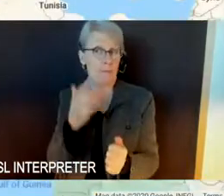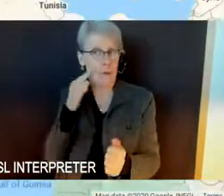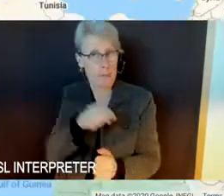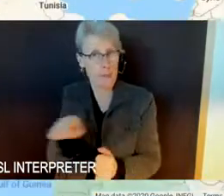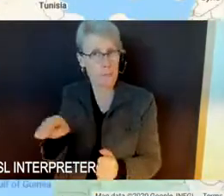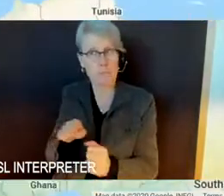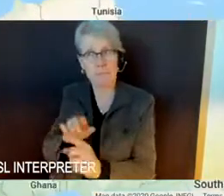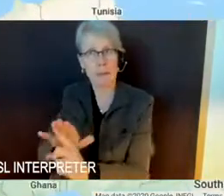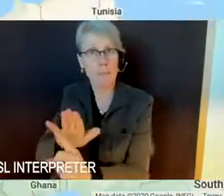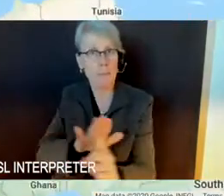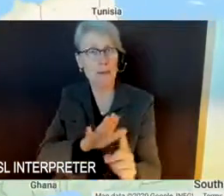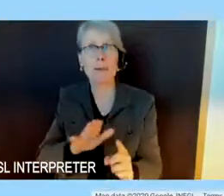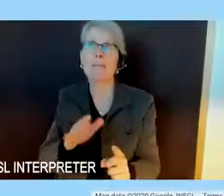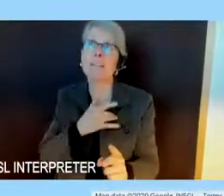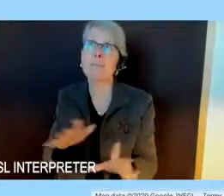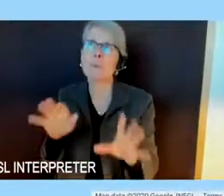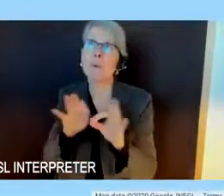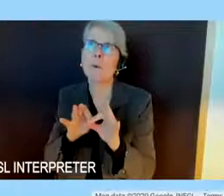people to share whatever